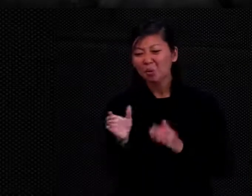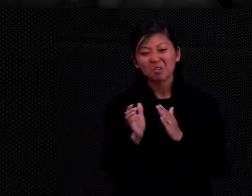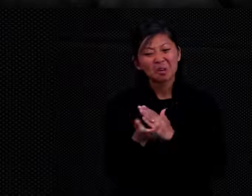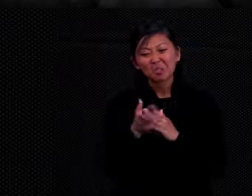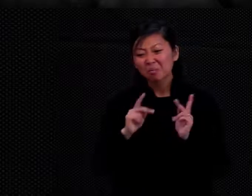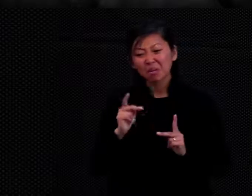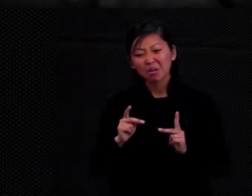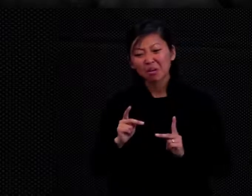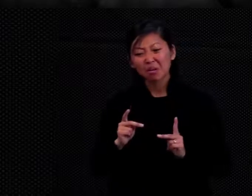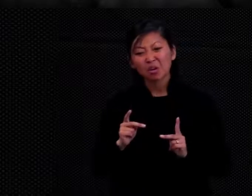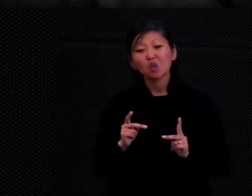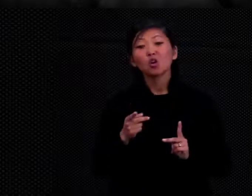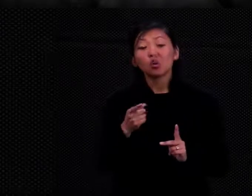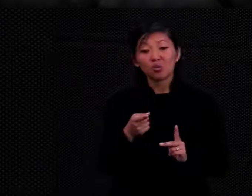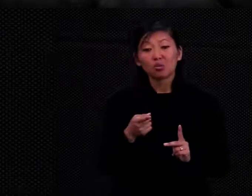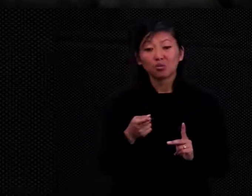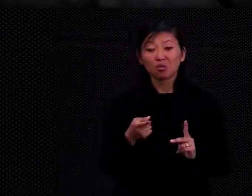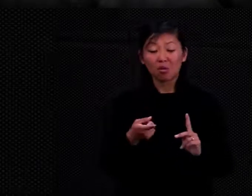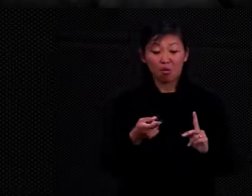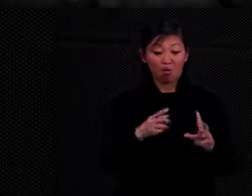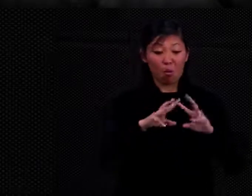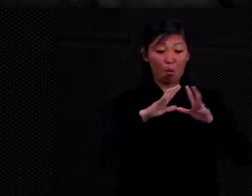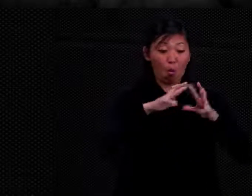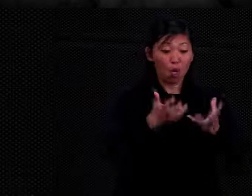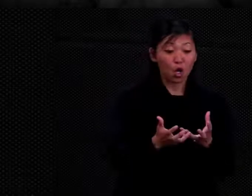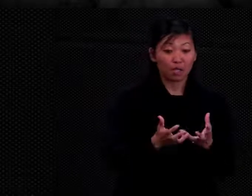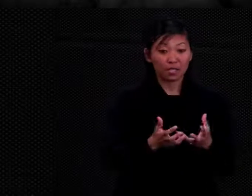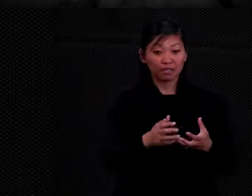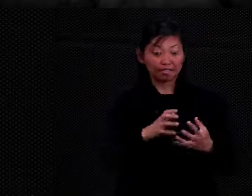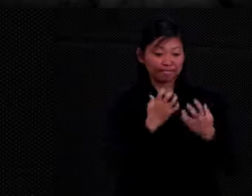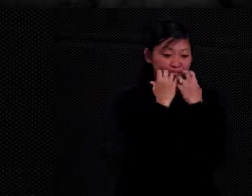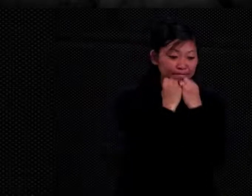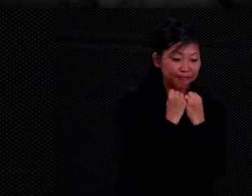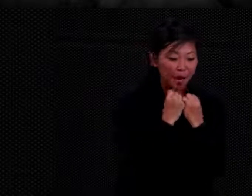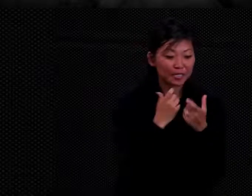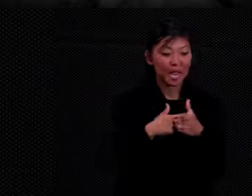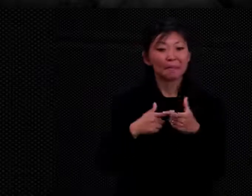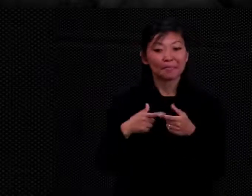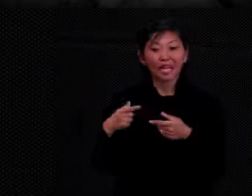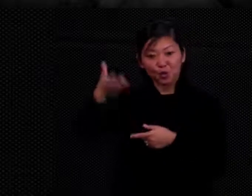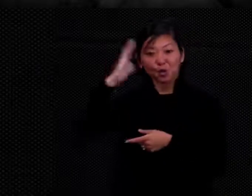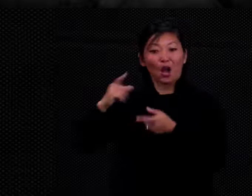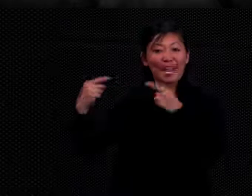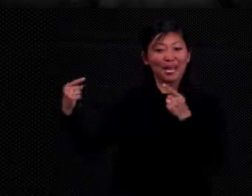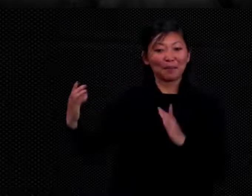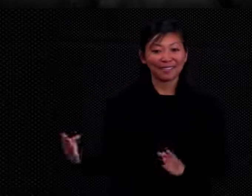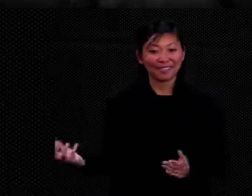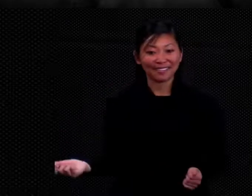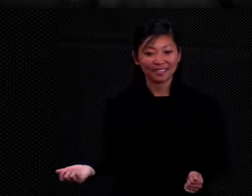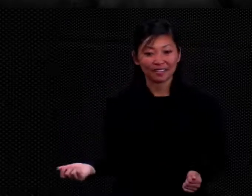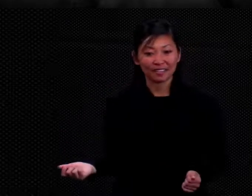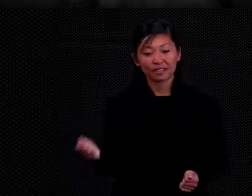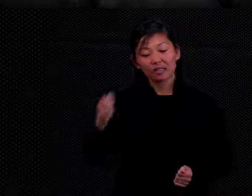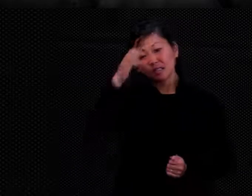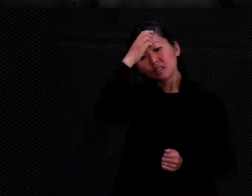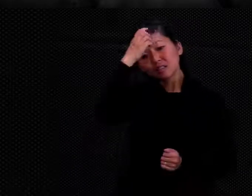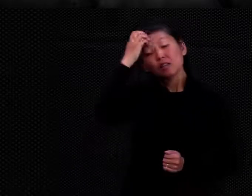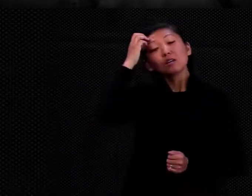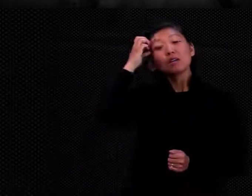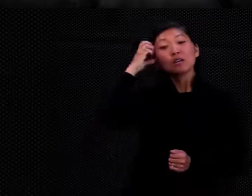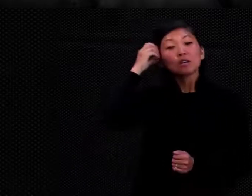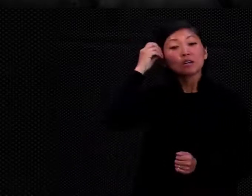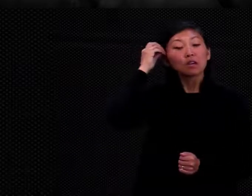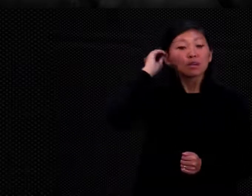God? Therefore, whoever wishes to be a friend of the world makes himself an enemy of God. Or do you suppose it of no purpose that the scripture says,